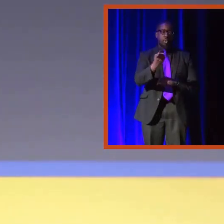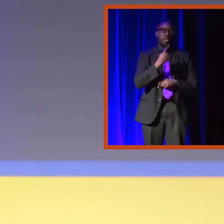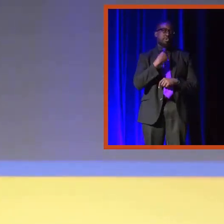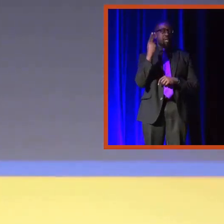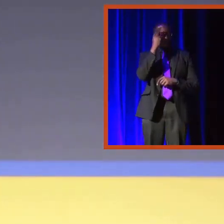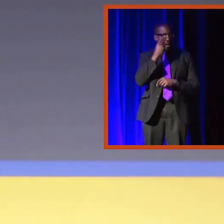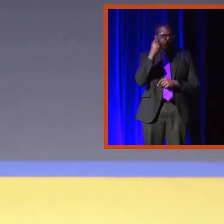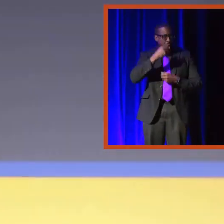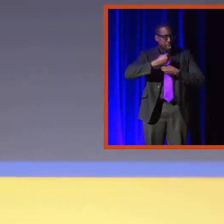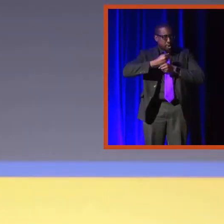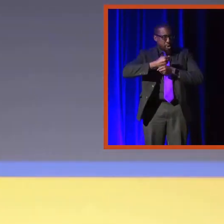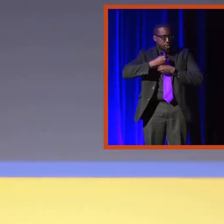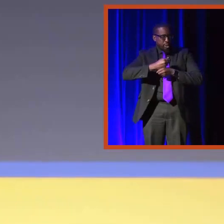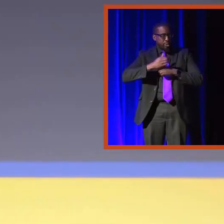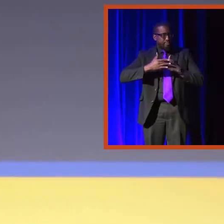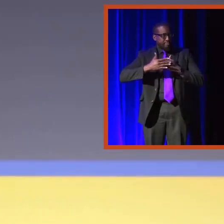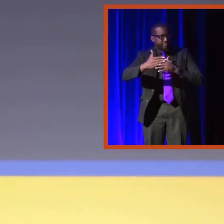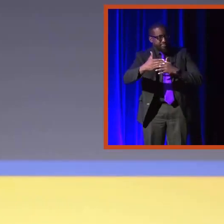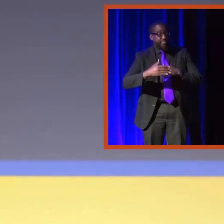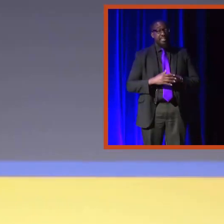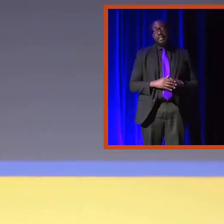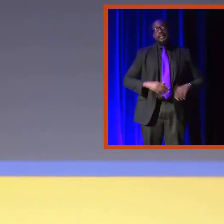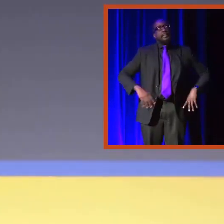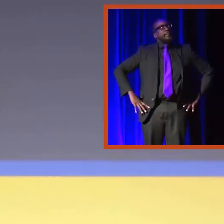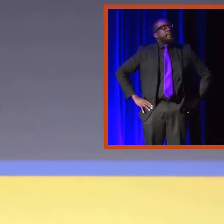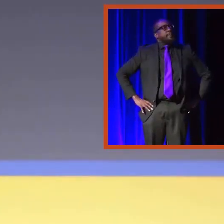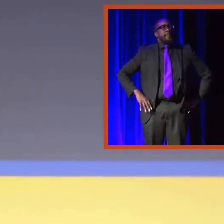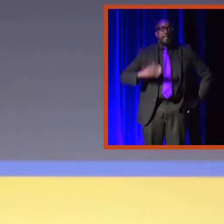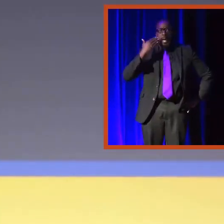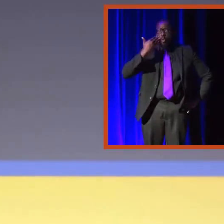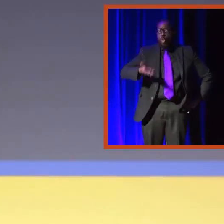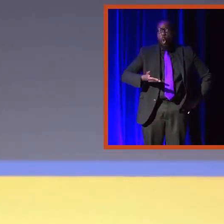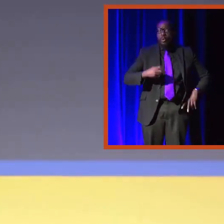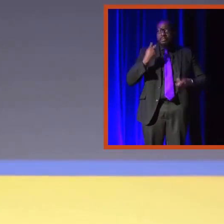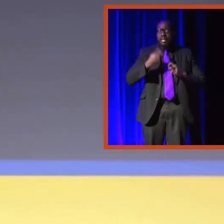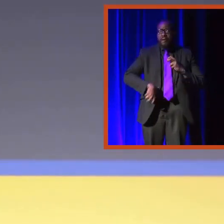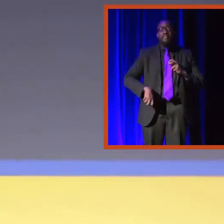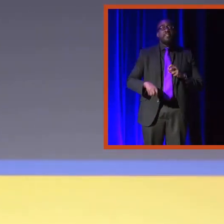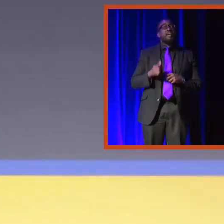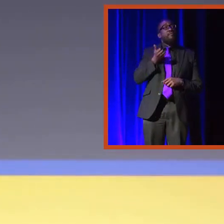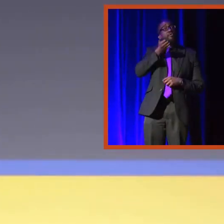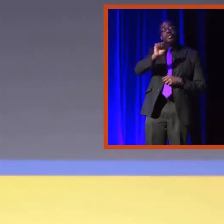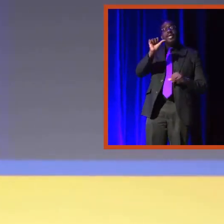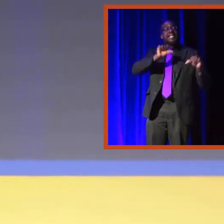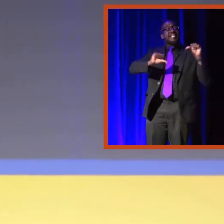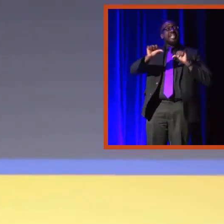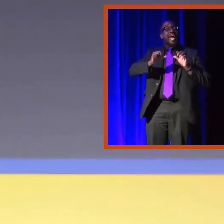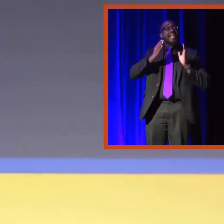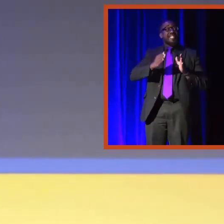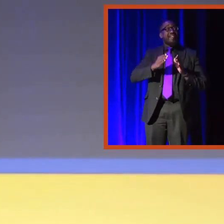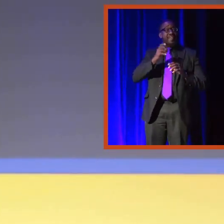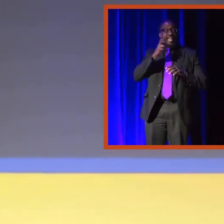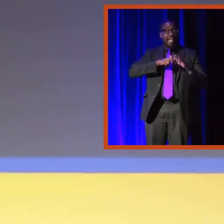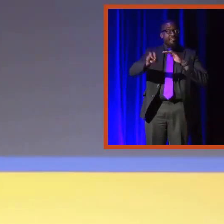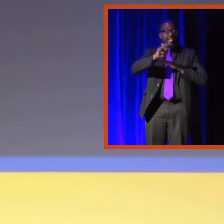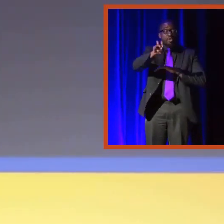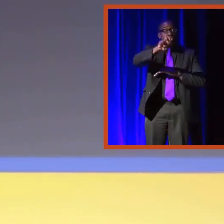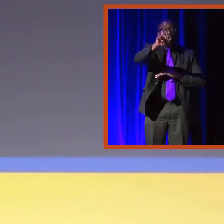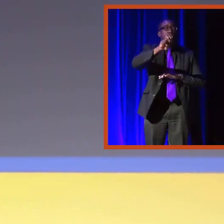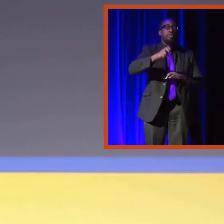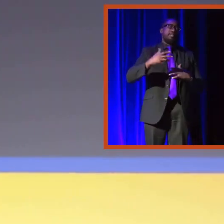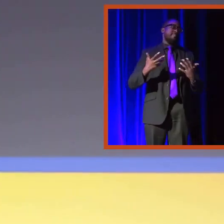I don't know. It's really tough. So, in any scientific adventure, you are